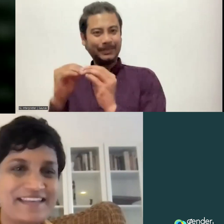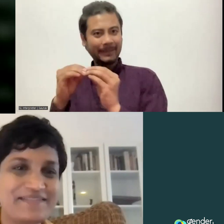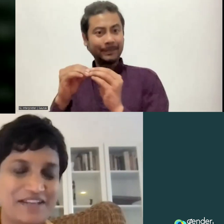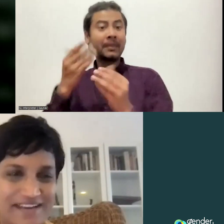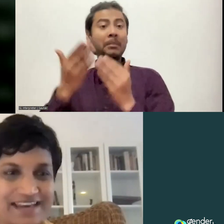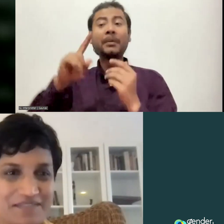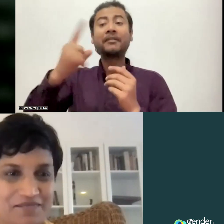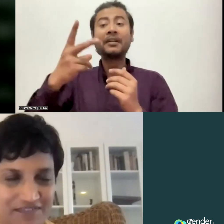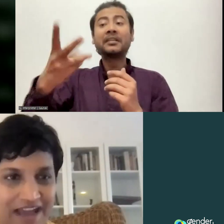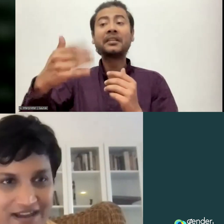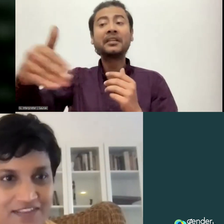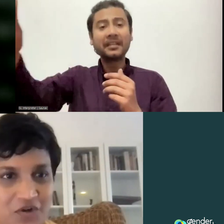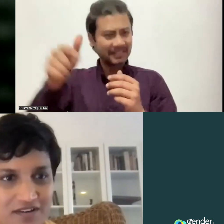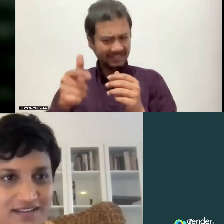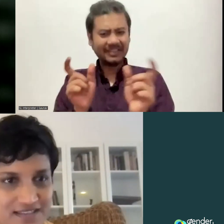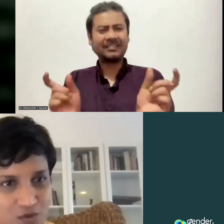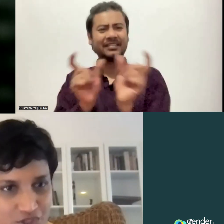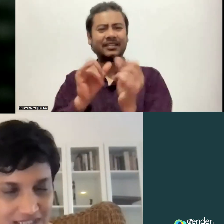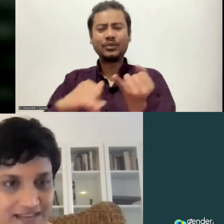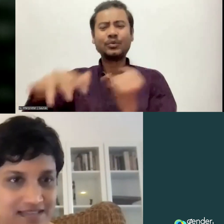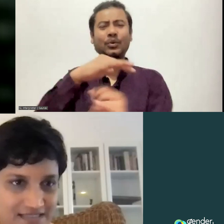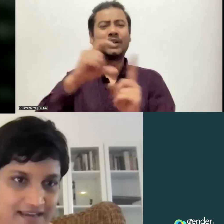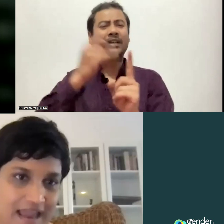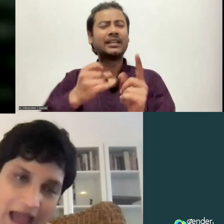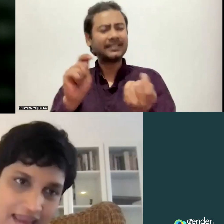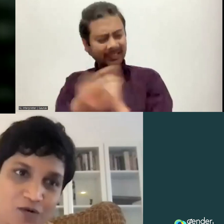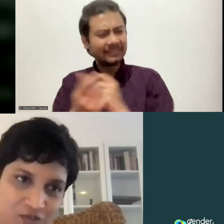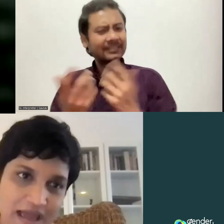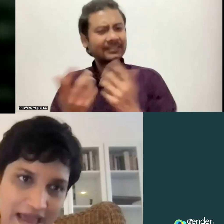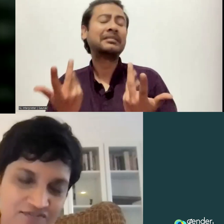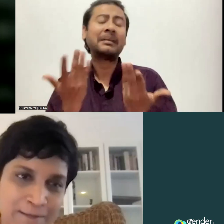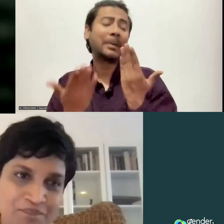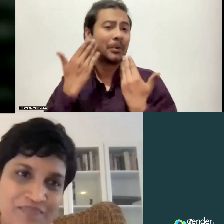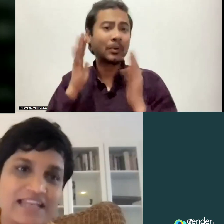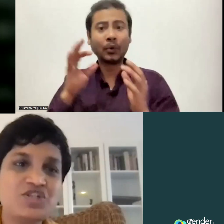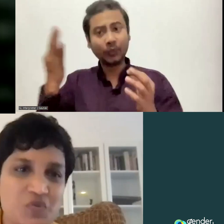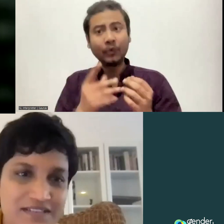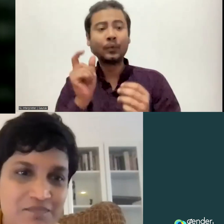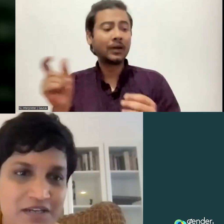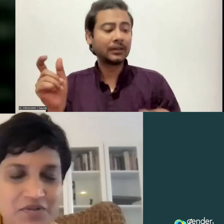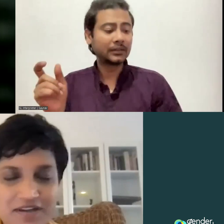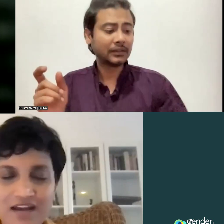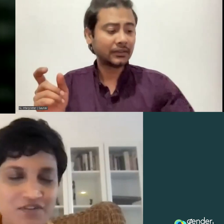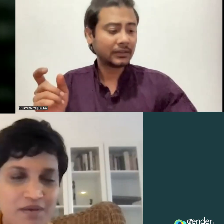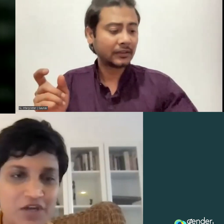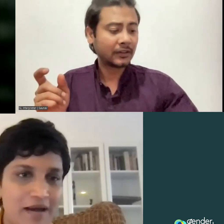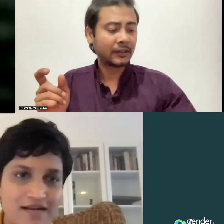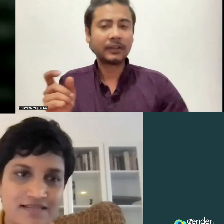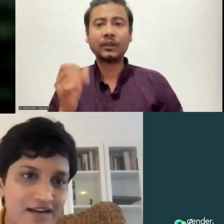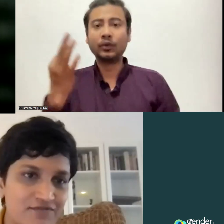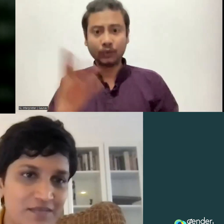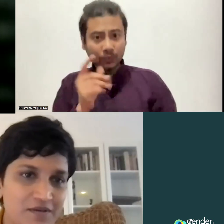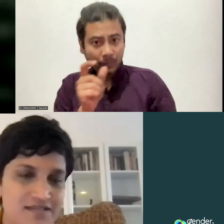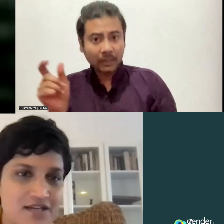by the fact that you're calling it, there's social and there's design. I also have an issue with it, but you kind of have to pick your